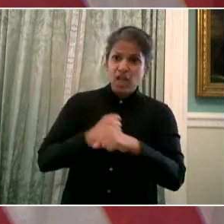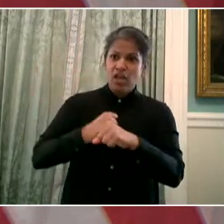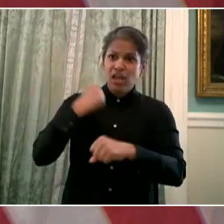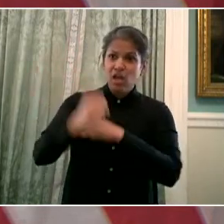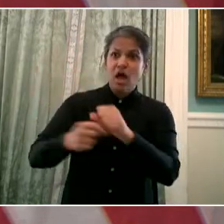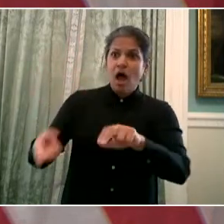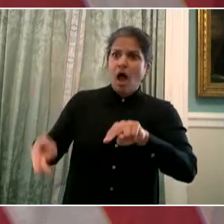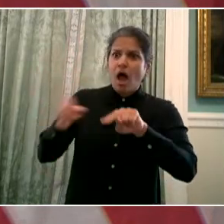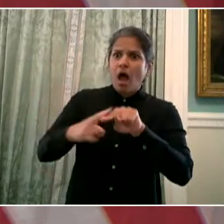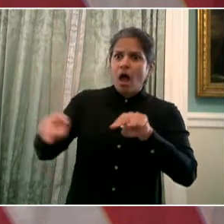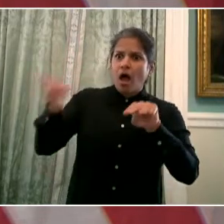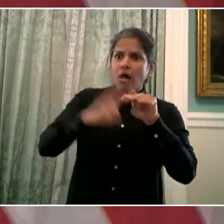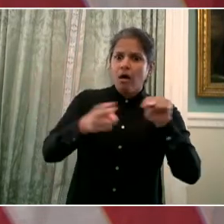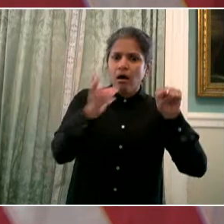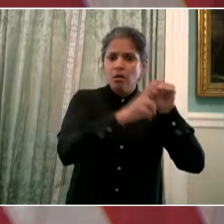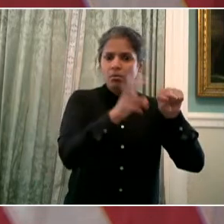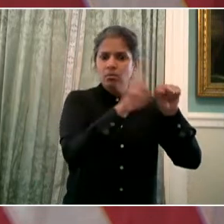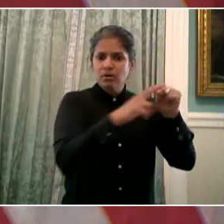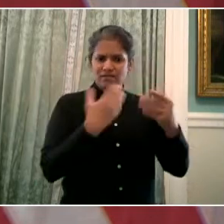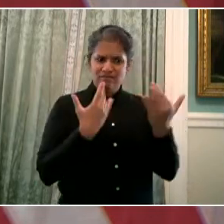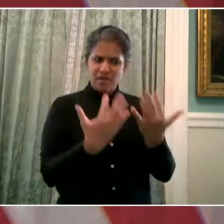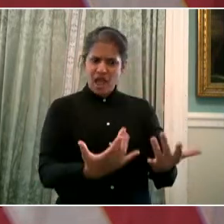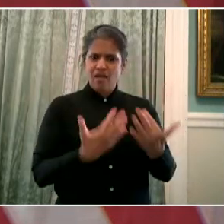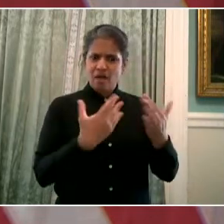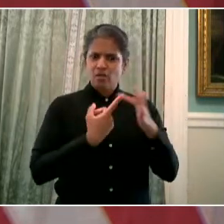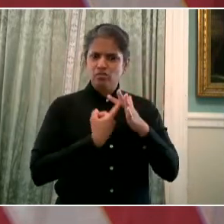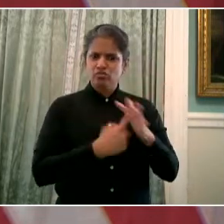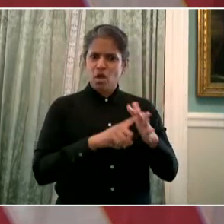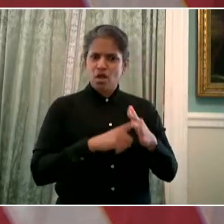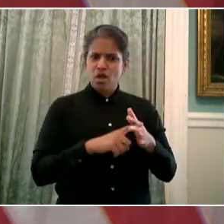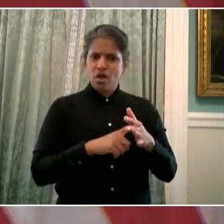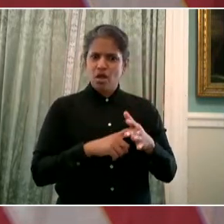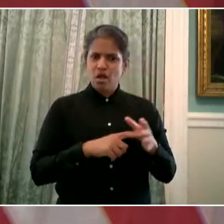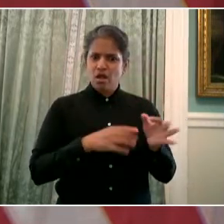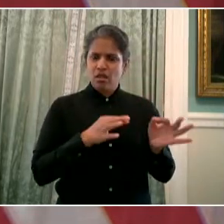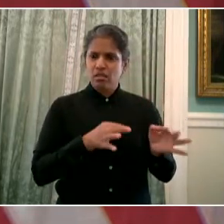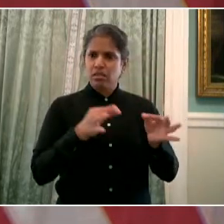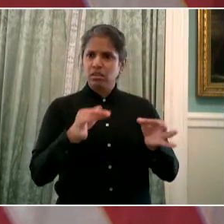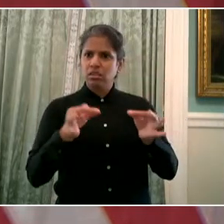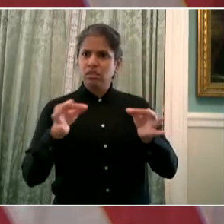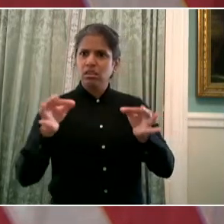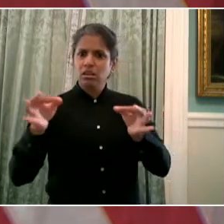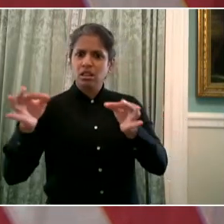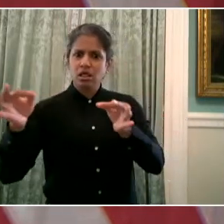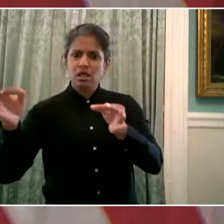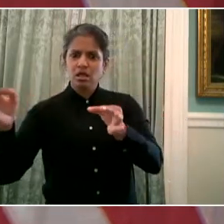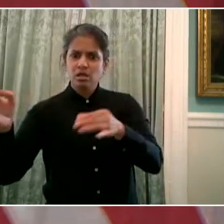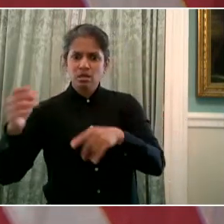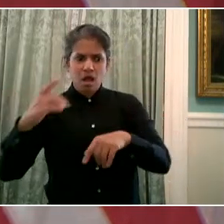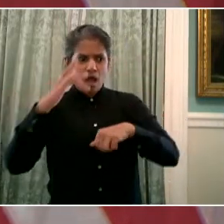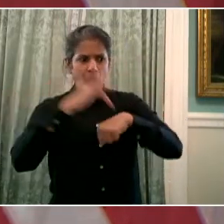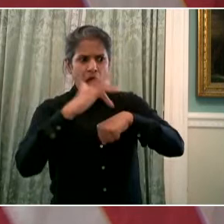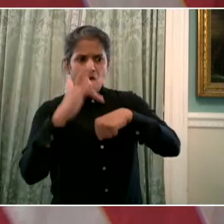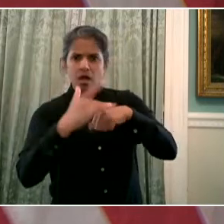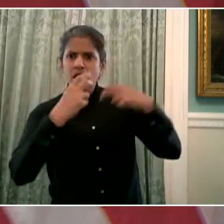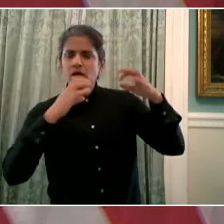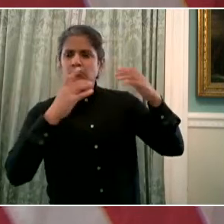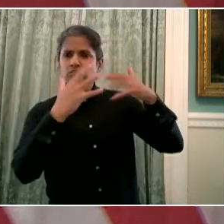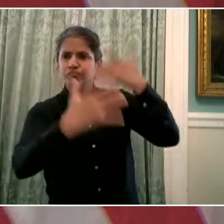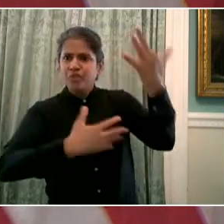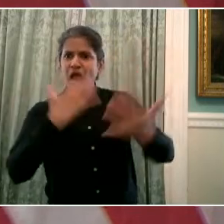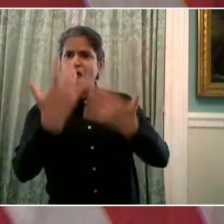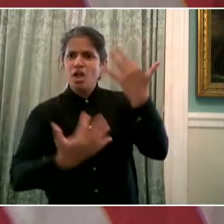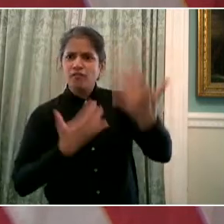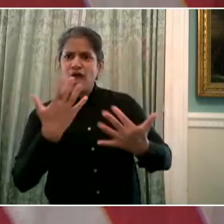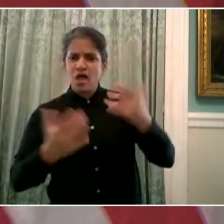earlier. Unless we accelerate our efforts to combat climate change, these fires and other extreme weather events will become more and